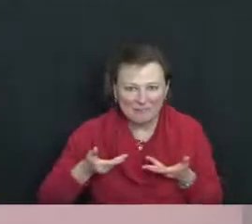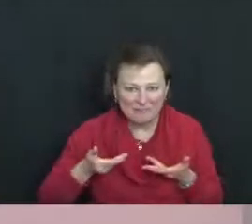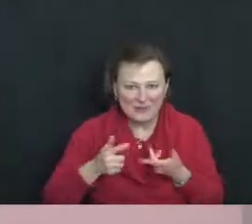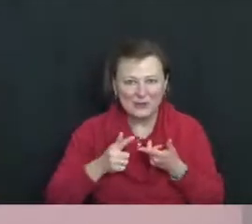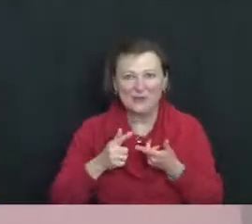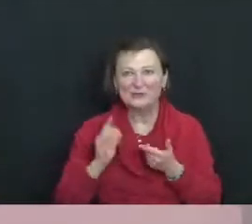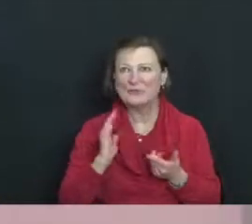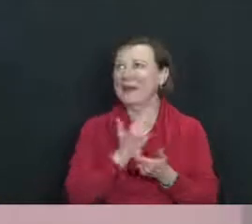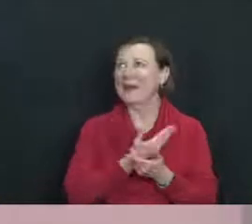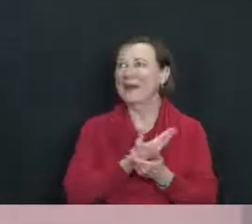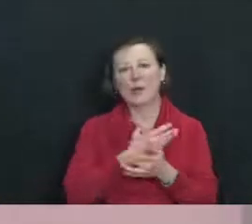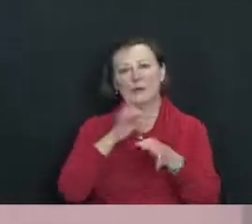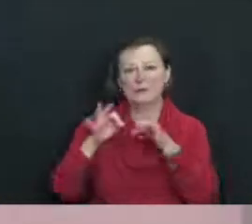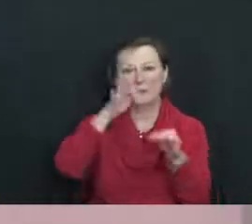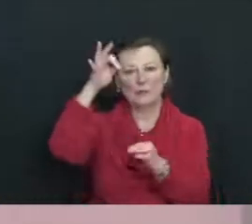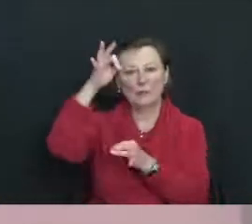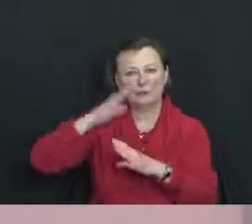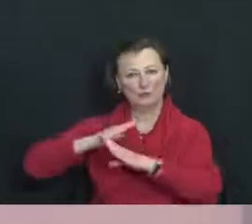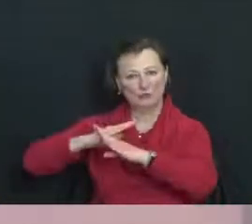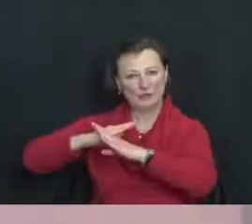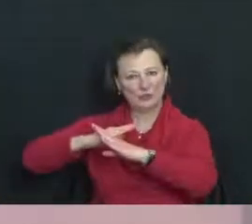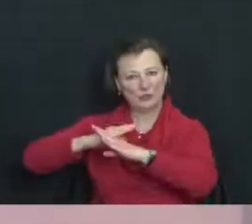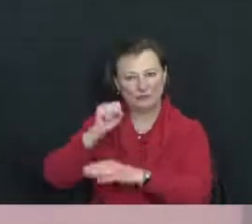our spiritual shelter.